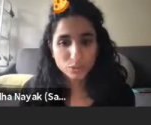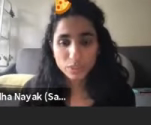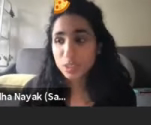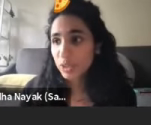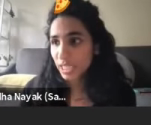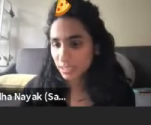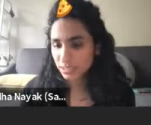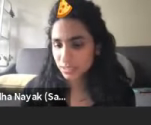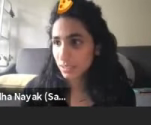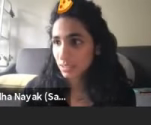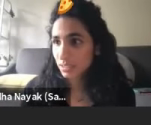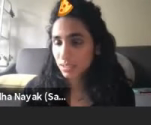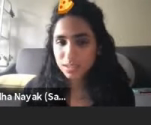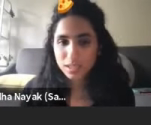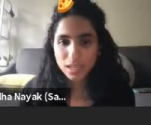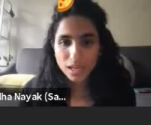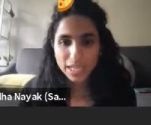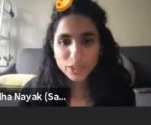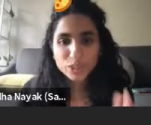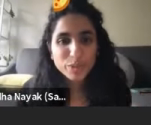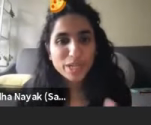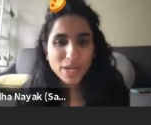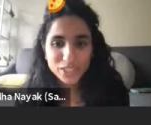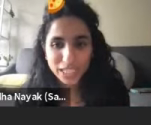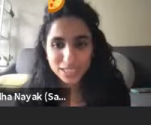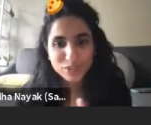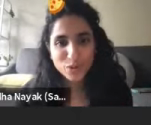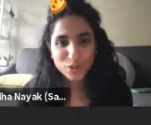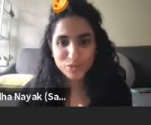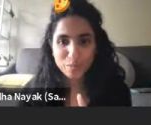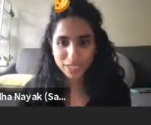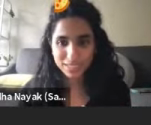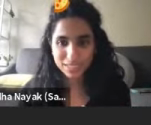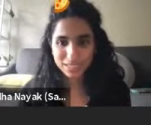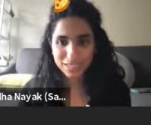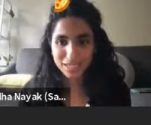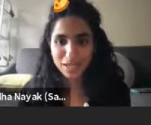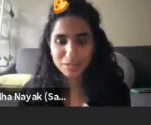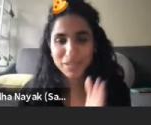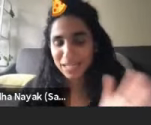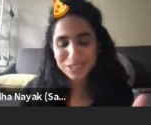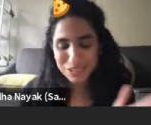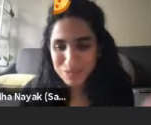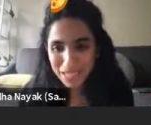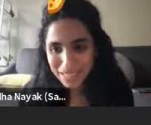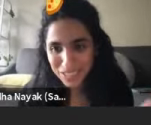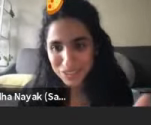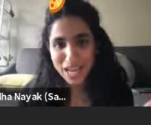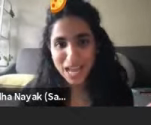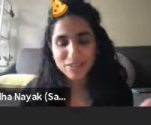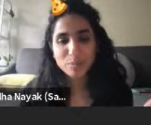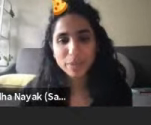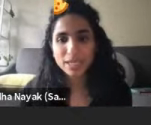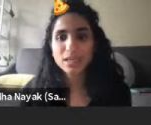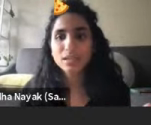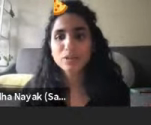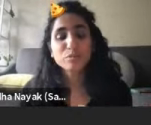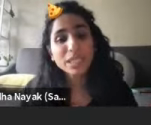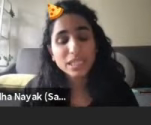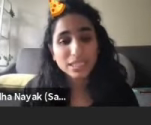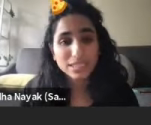want to communicate. It looks pretty much like this photo from Pixar, and it's too bad that I don't have a